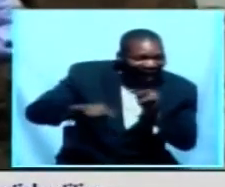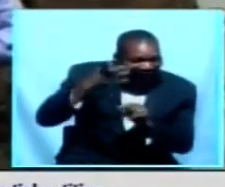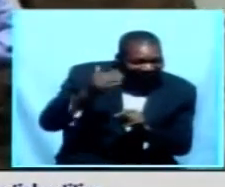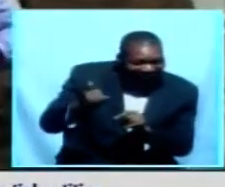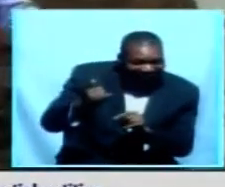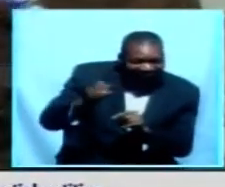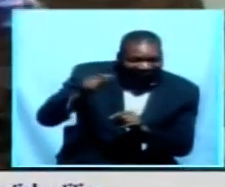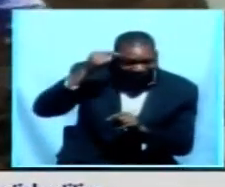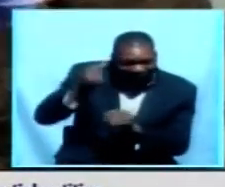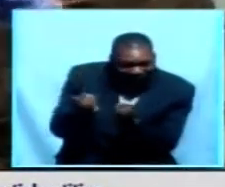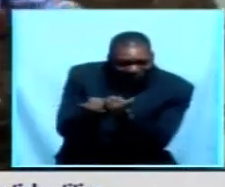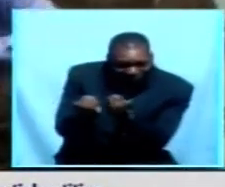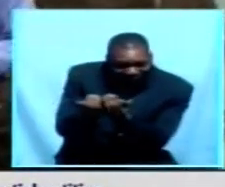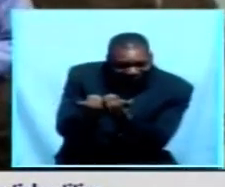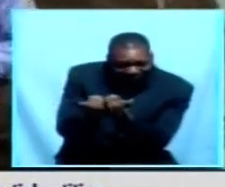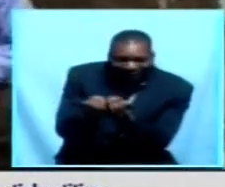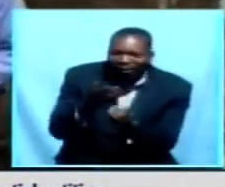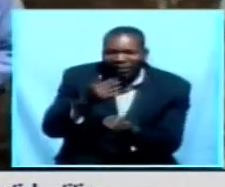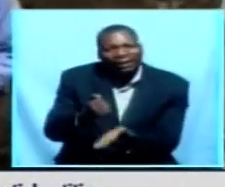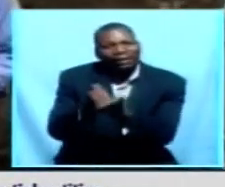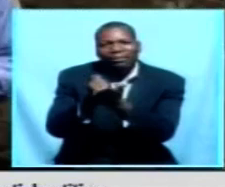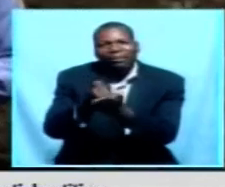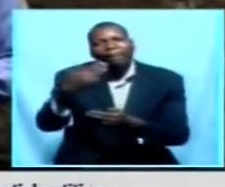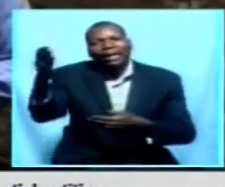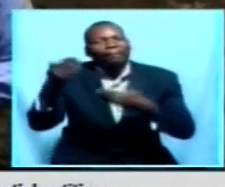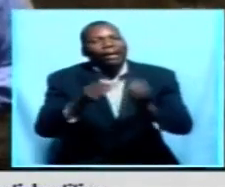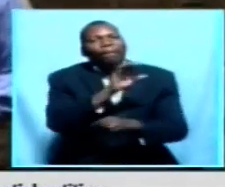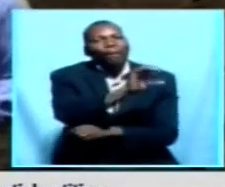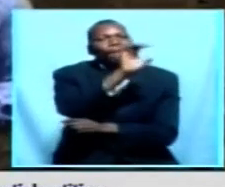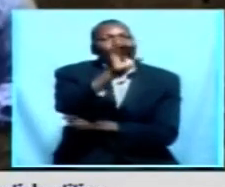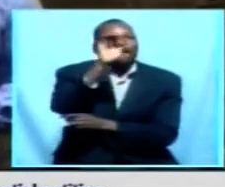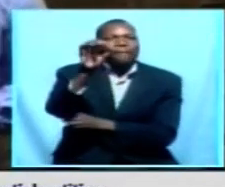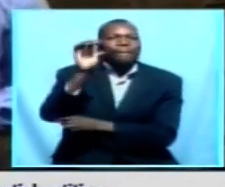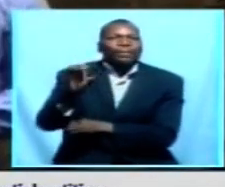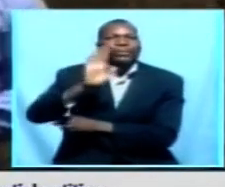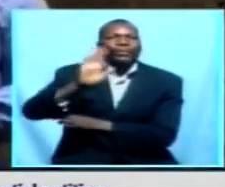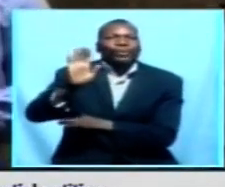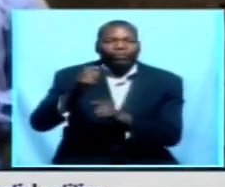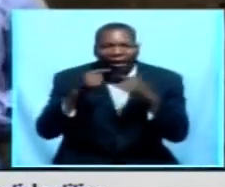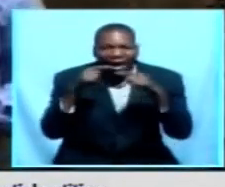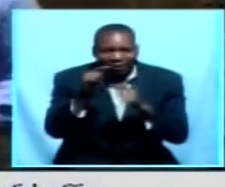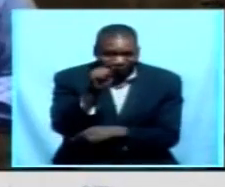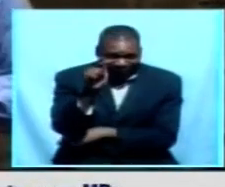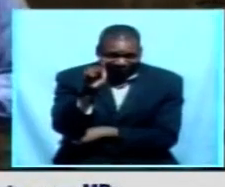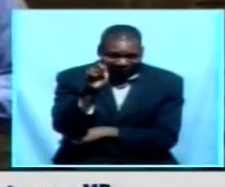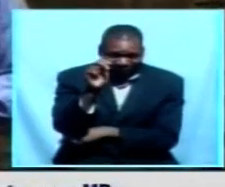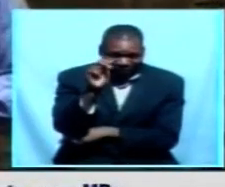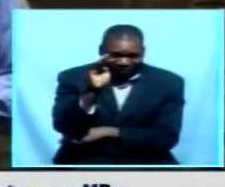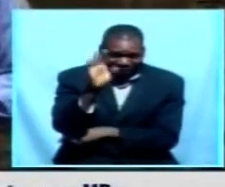to government to help them get back to their native provinces. Brian Mwale, ZNBC